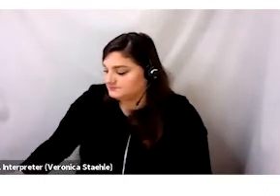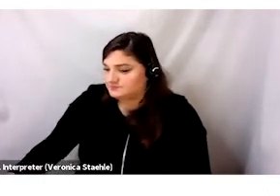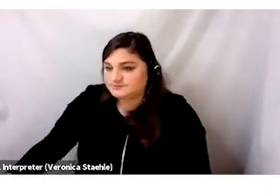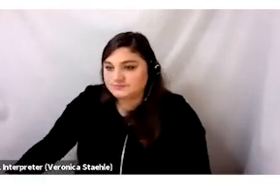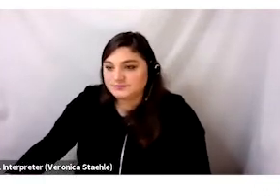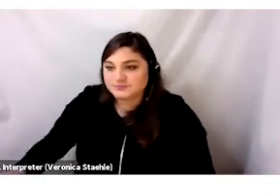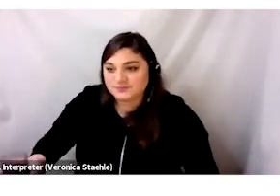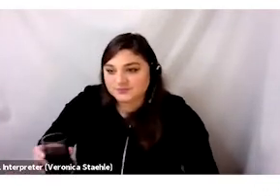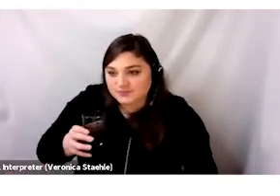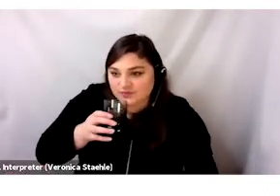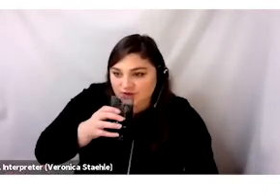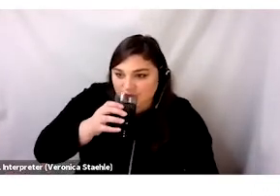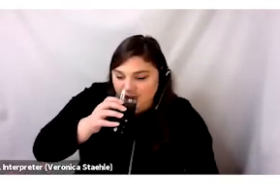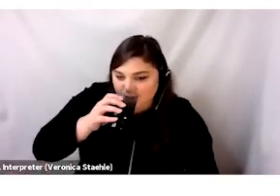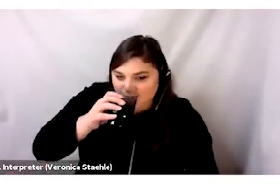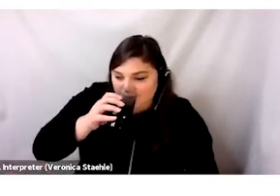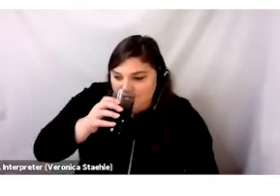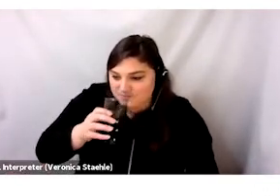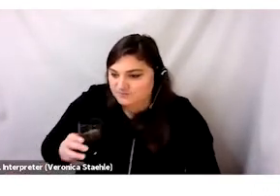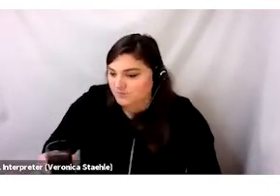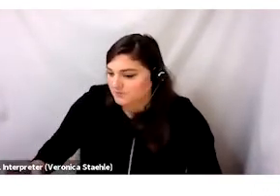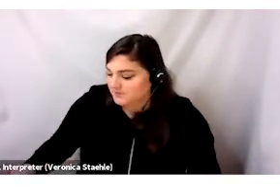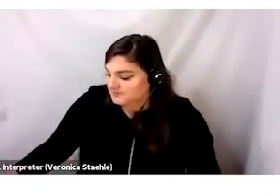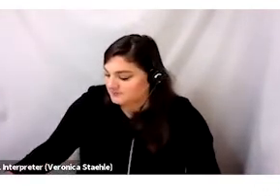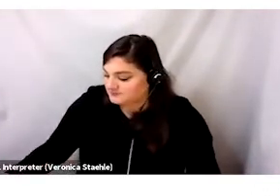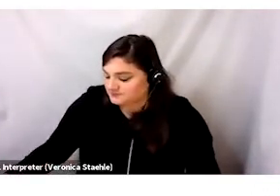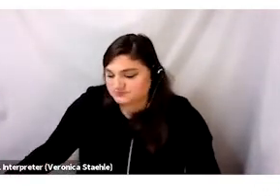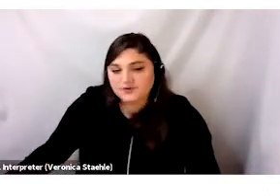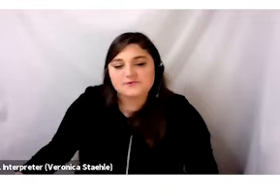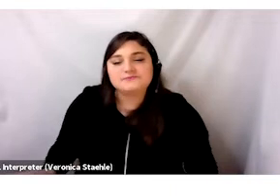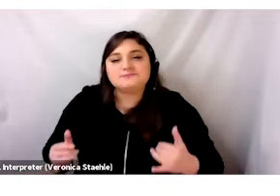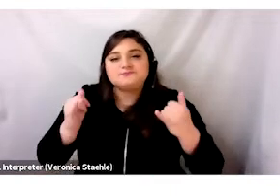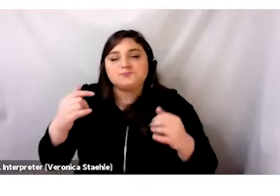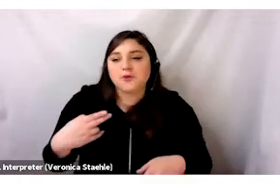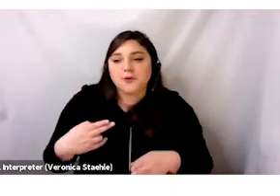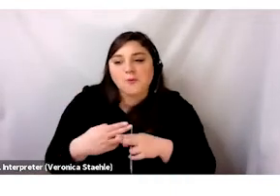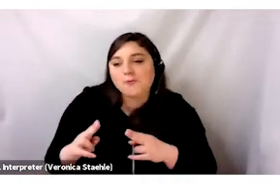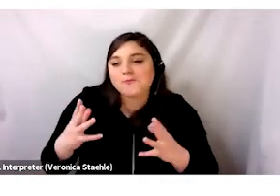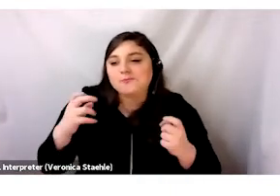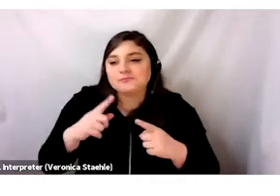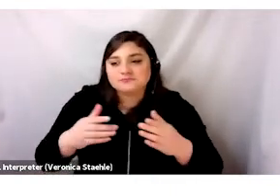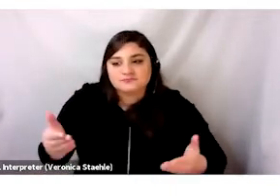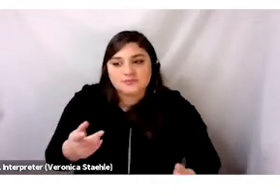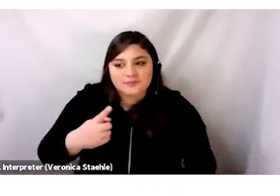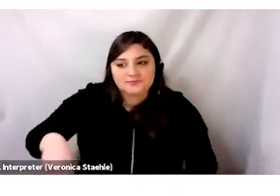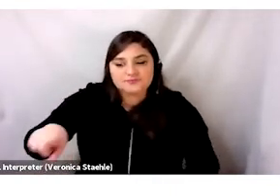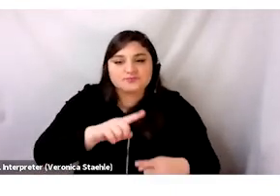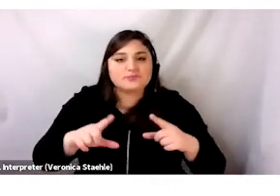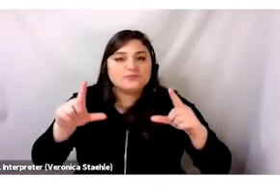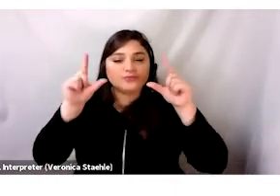probably not the word we want to use for a meditation, but I'm going to just invite you to close your eyes